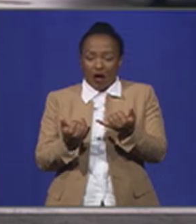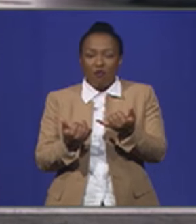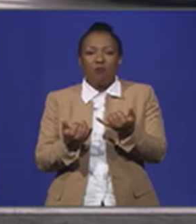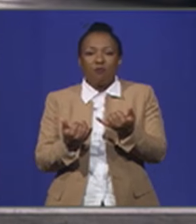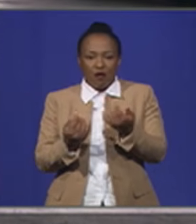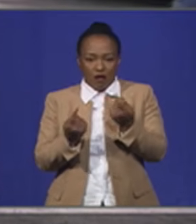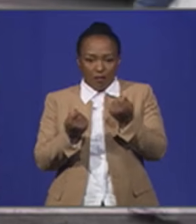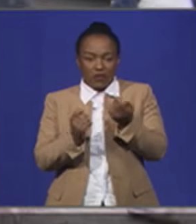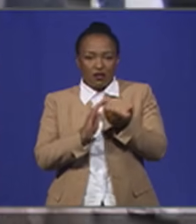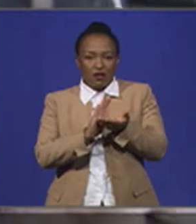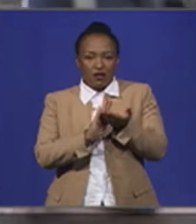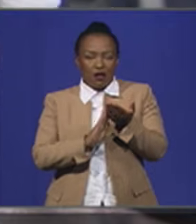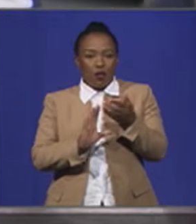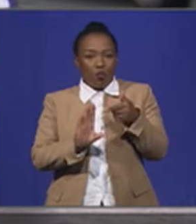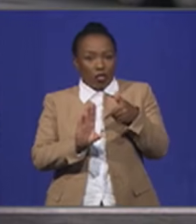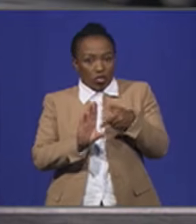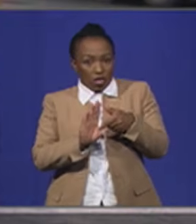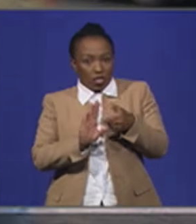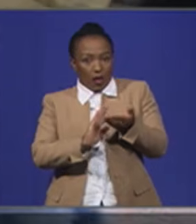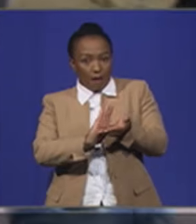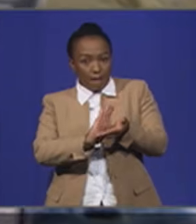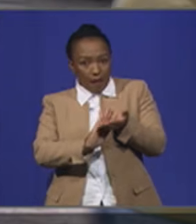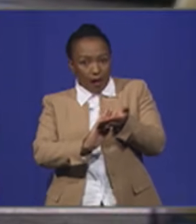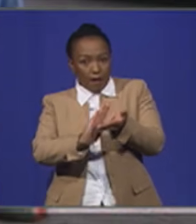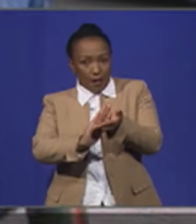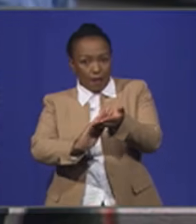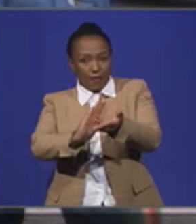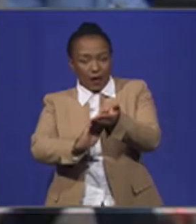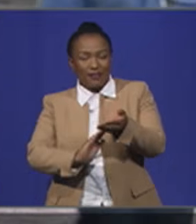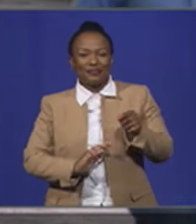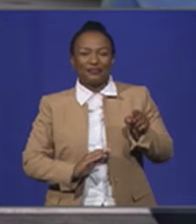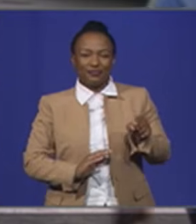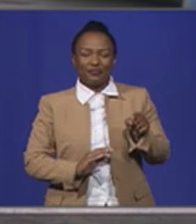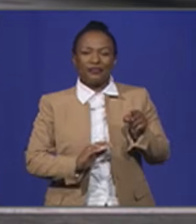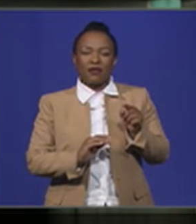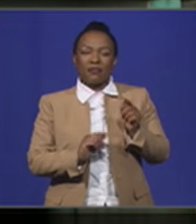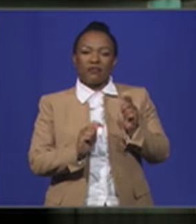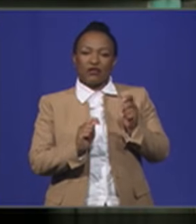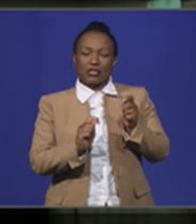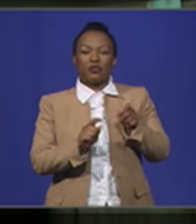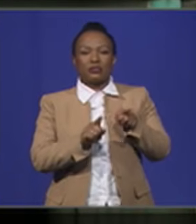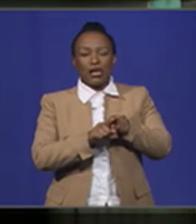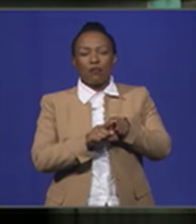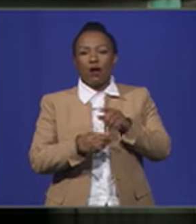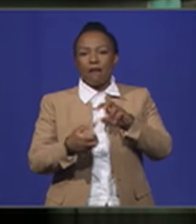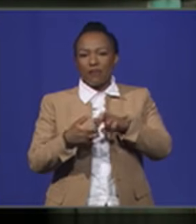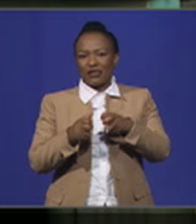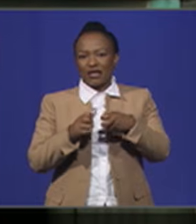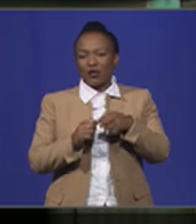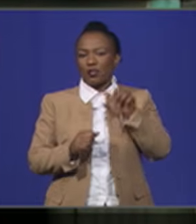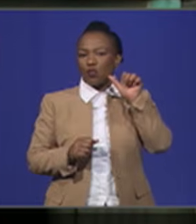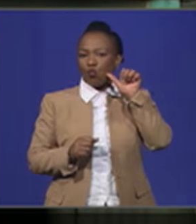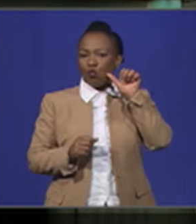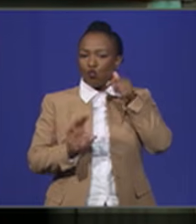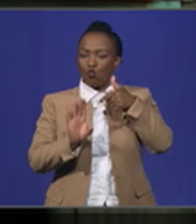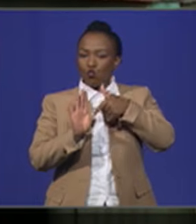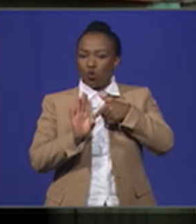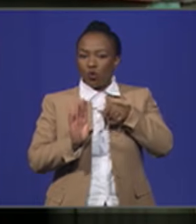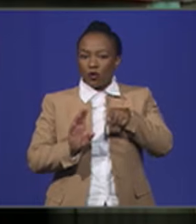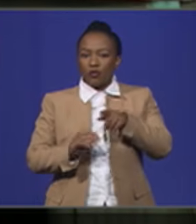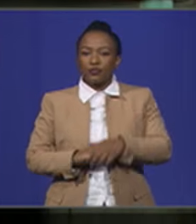the more into la pele re tlo nyolosa re tlo bana le mathata a diesel. Ka fa go jelengwe bokamoso jwa setheo se se sa